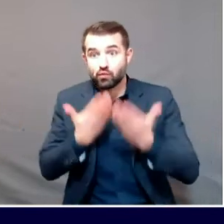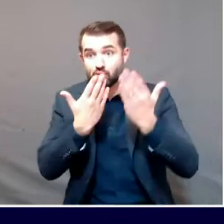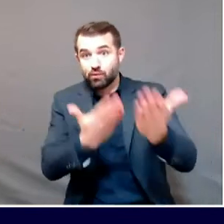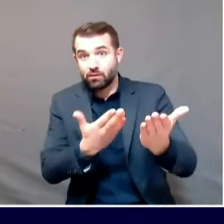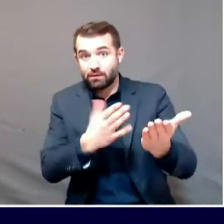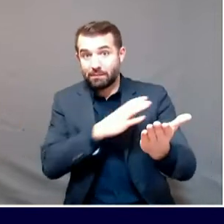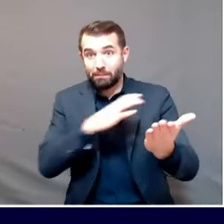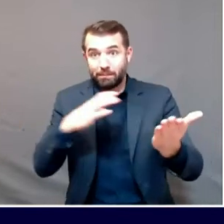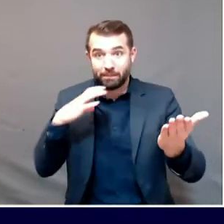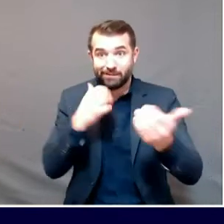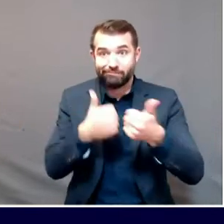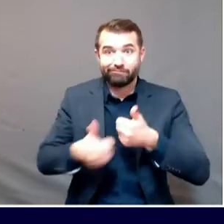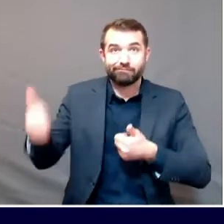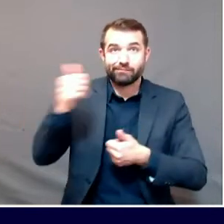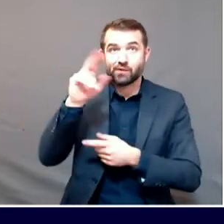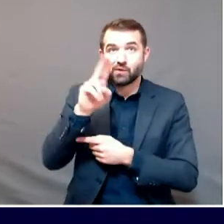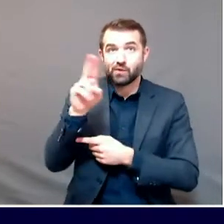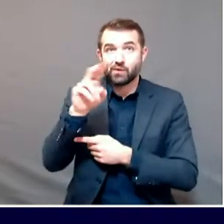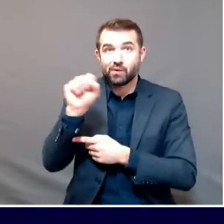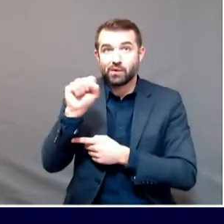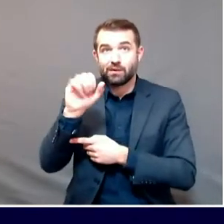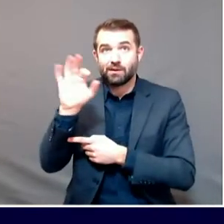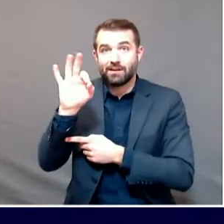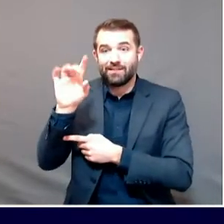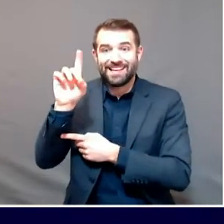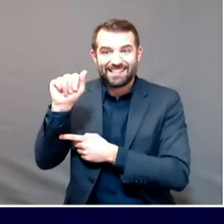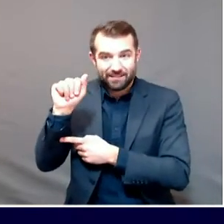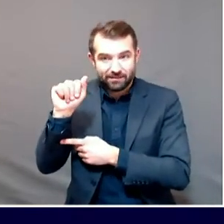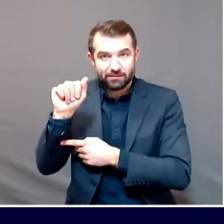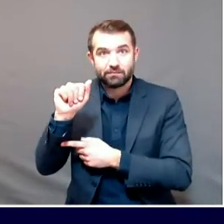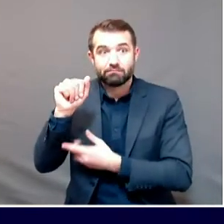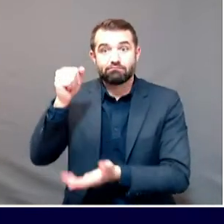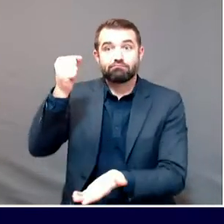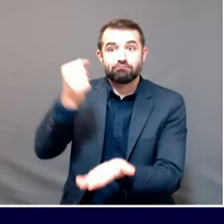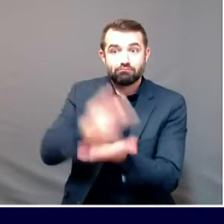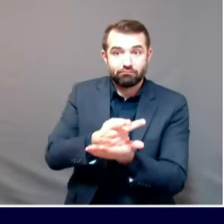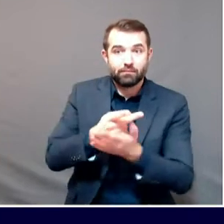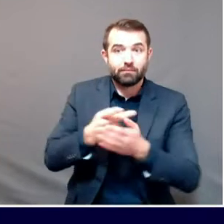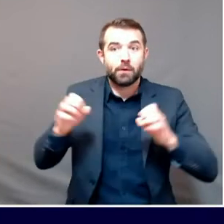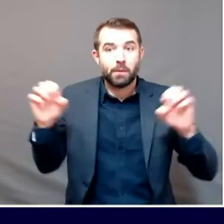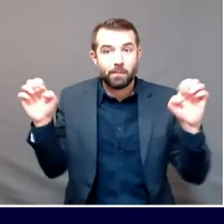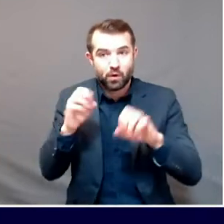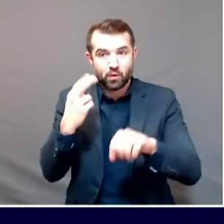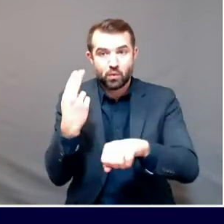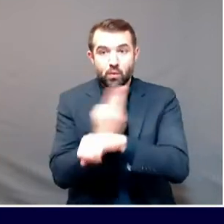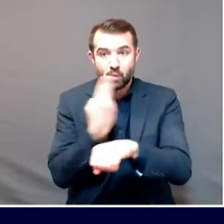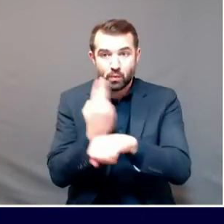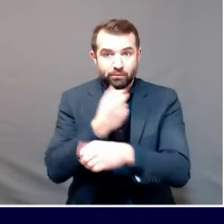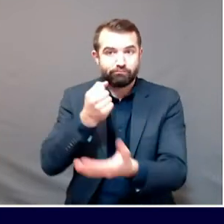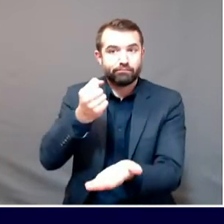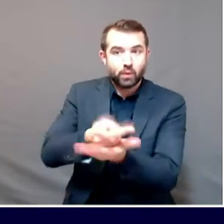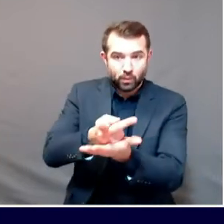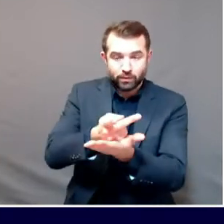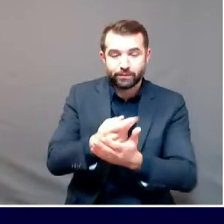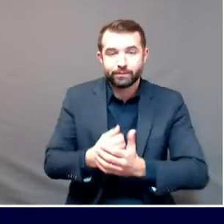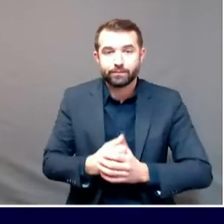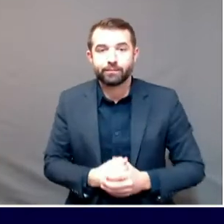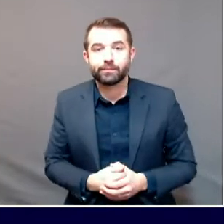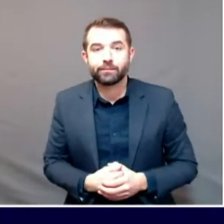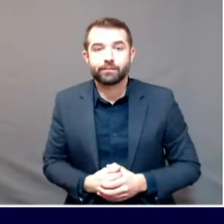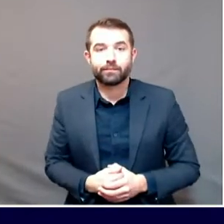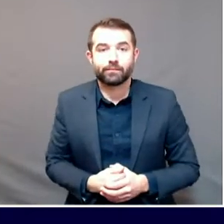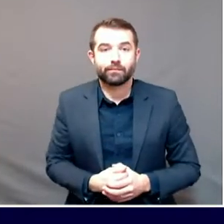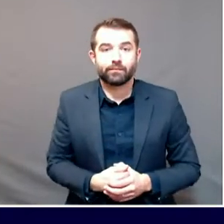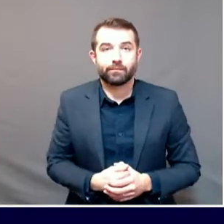FDA grant an emergency use authorization for that Moderna vaccine. If history is any